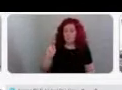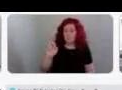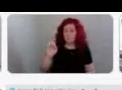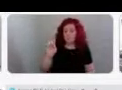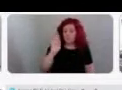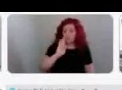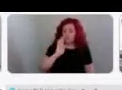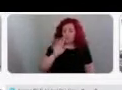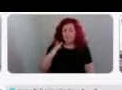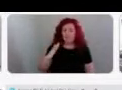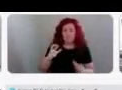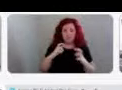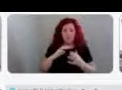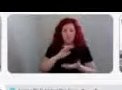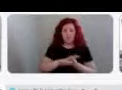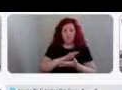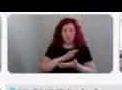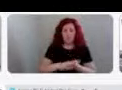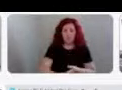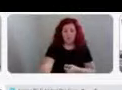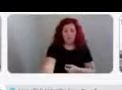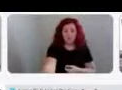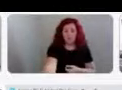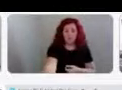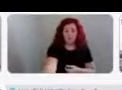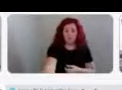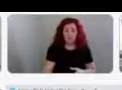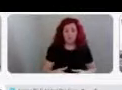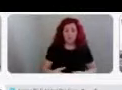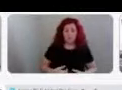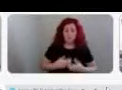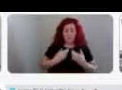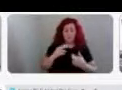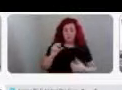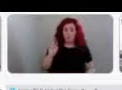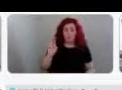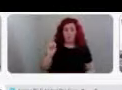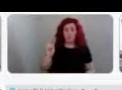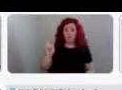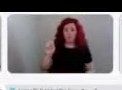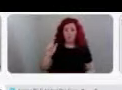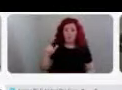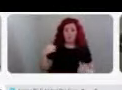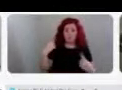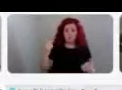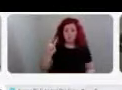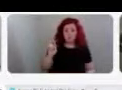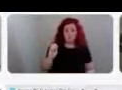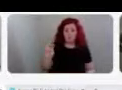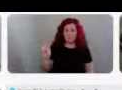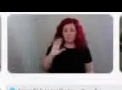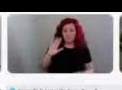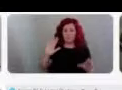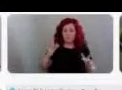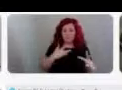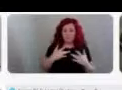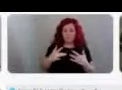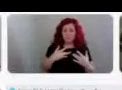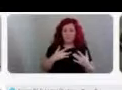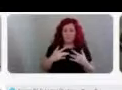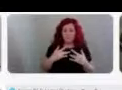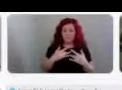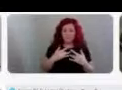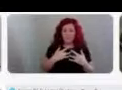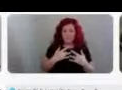semi-retired academic i'm a resident of oro valley since 2002. my concern focuses on the proposed plan for